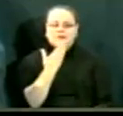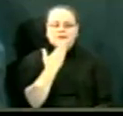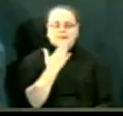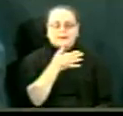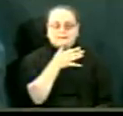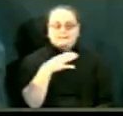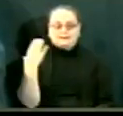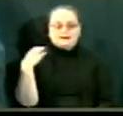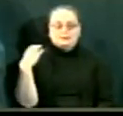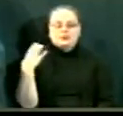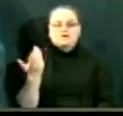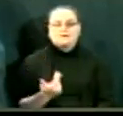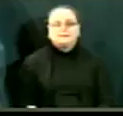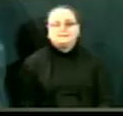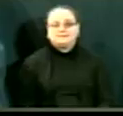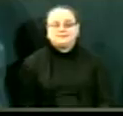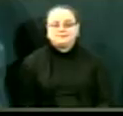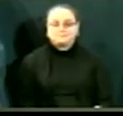Chair.